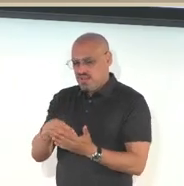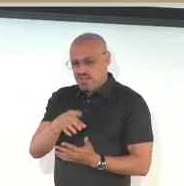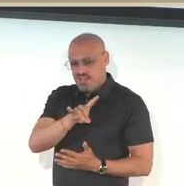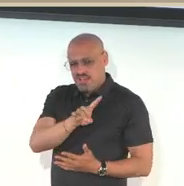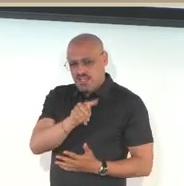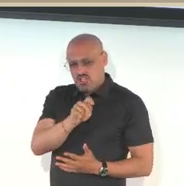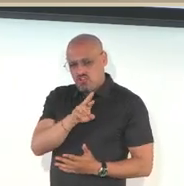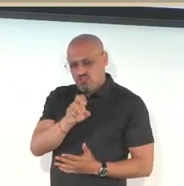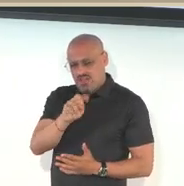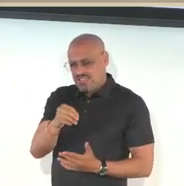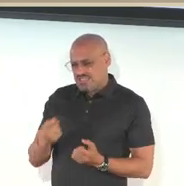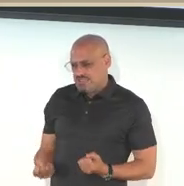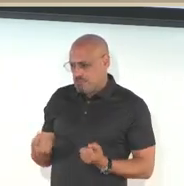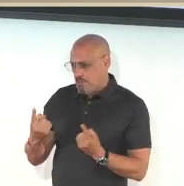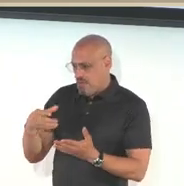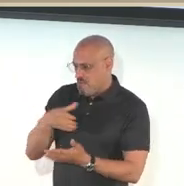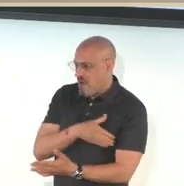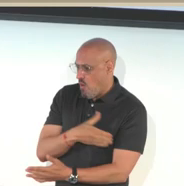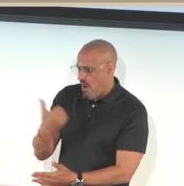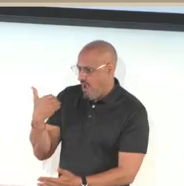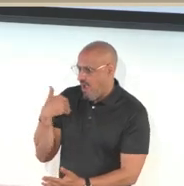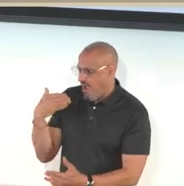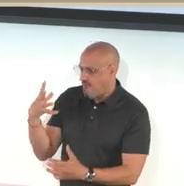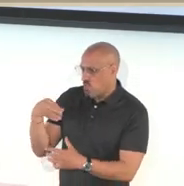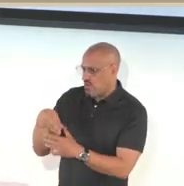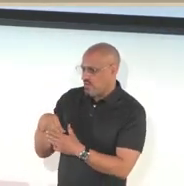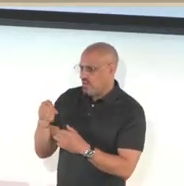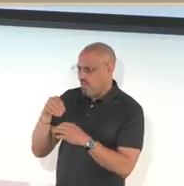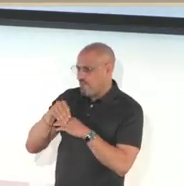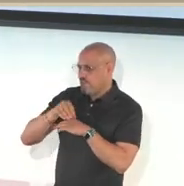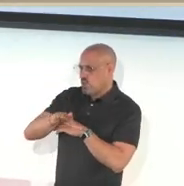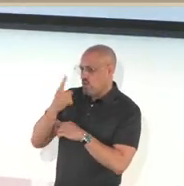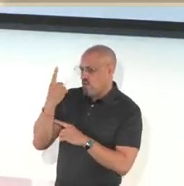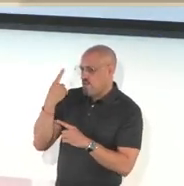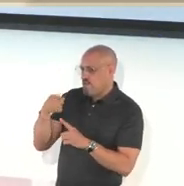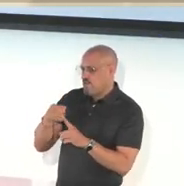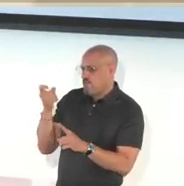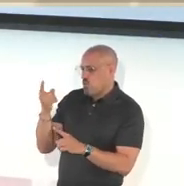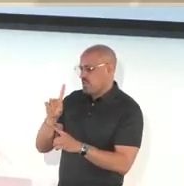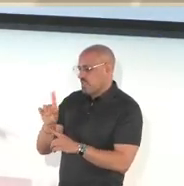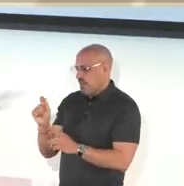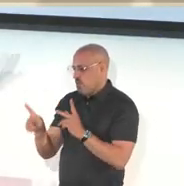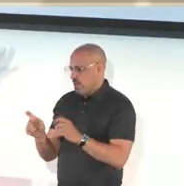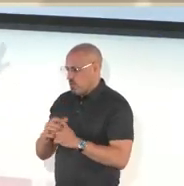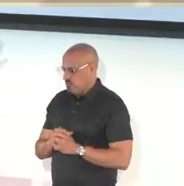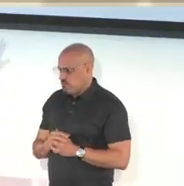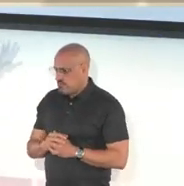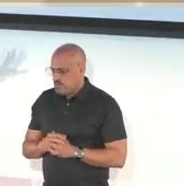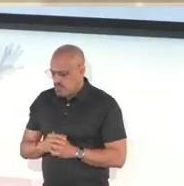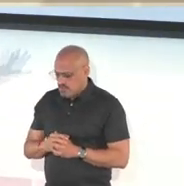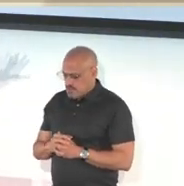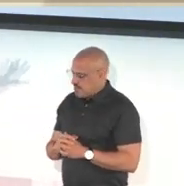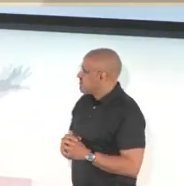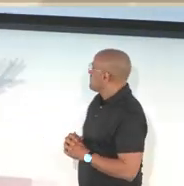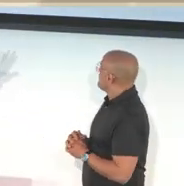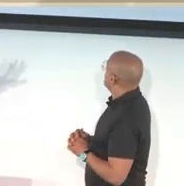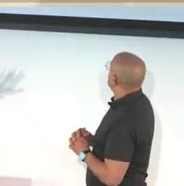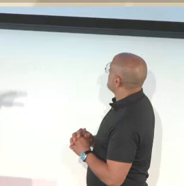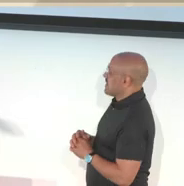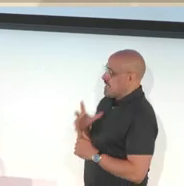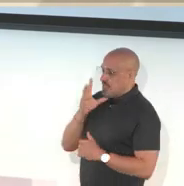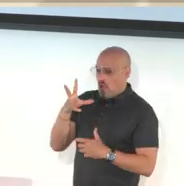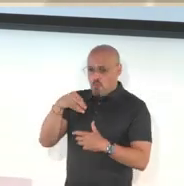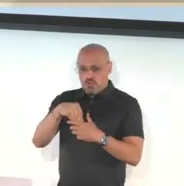£8 trillion worth of spending power there from within the influence of disabled people. And the price of non-participation